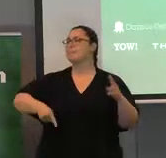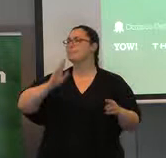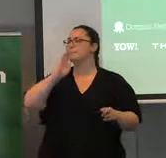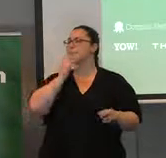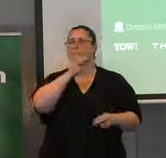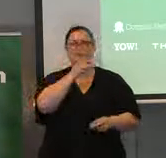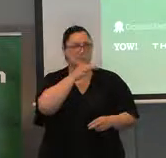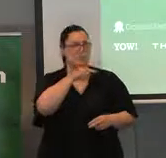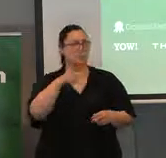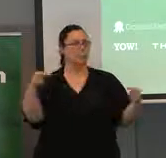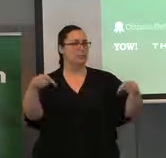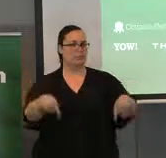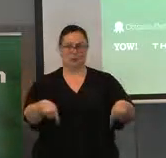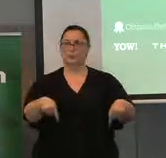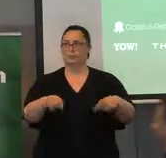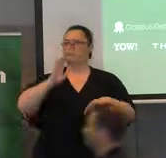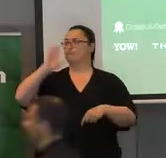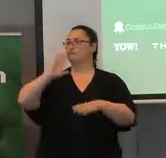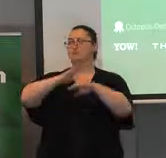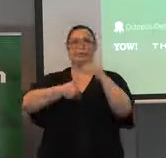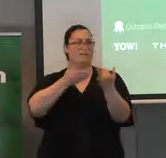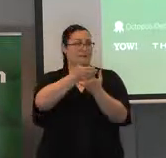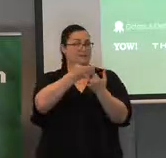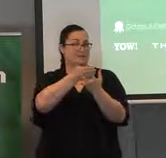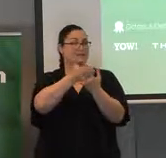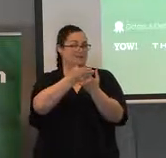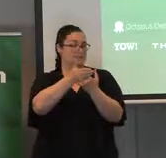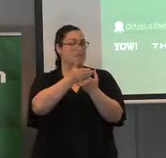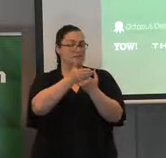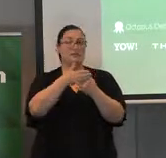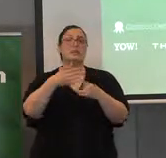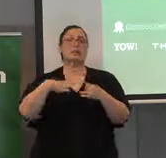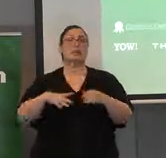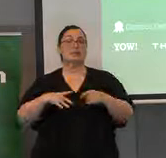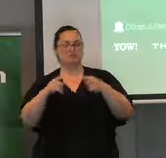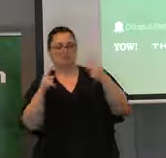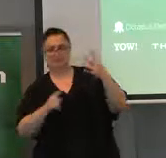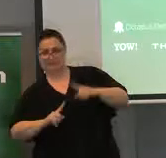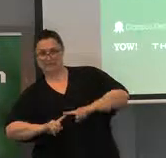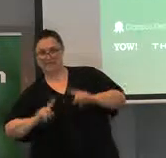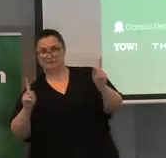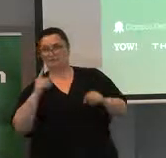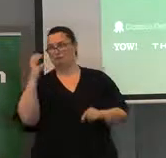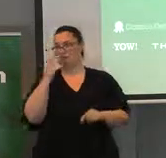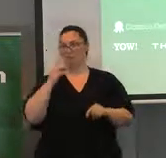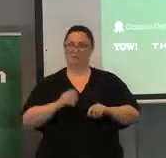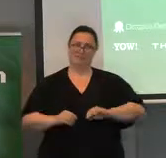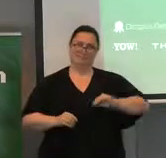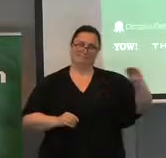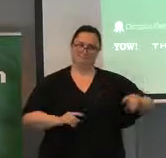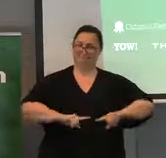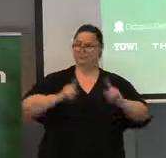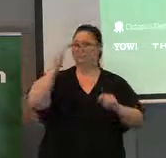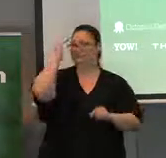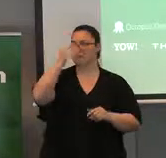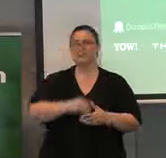Hopefully this afternoon, you're in here for a session on accessibility. If you wanted something other than accessibility, then you're in the wrong